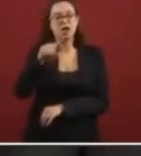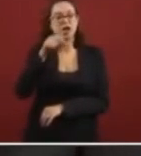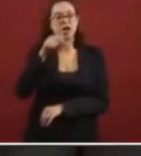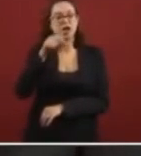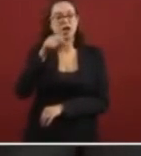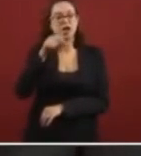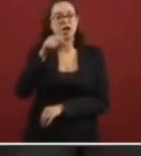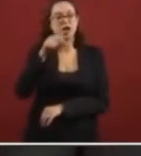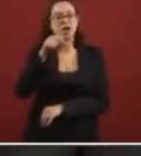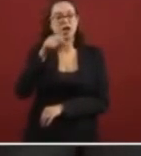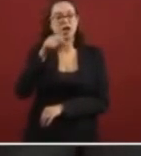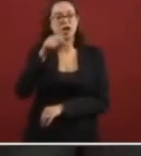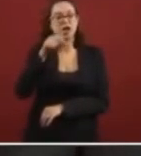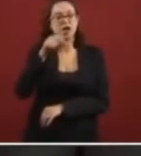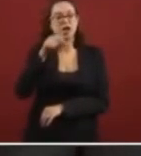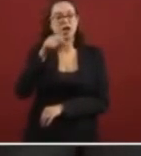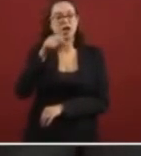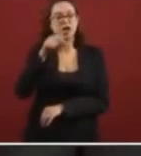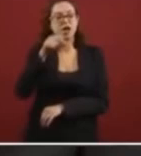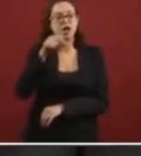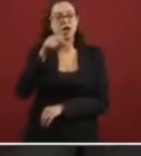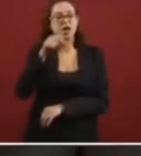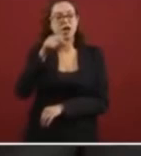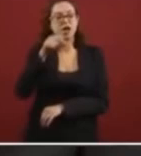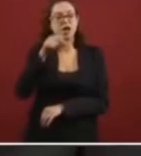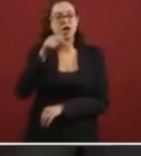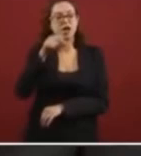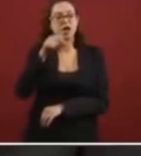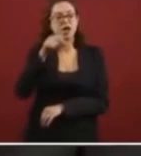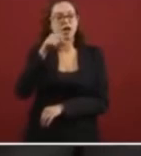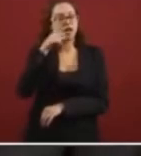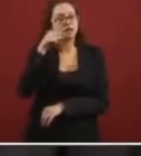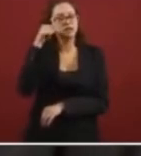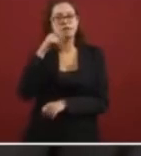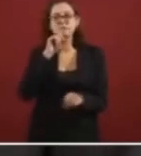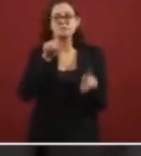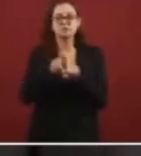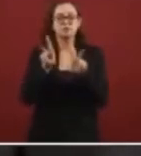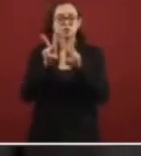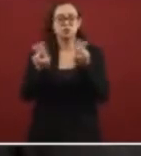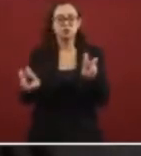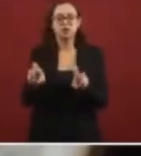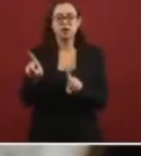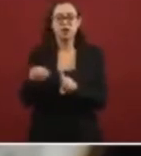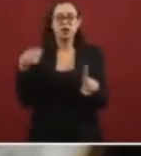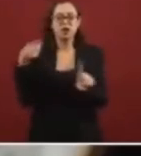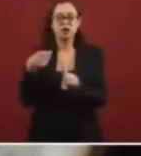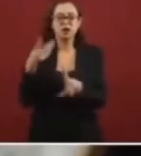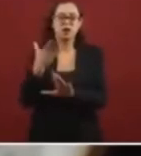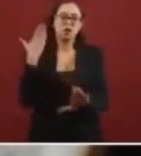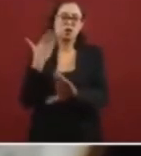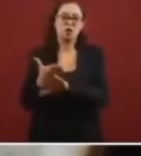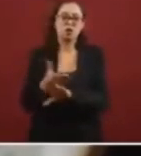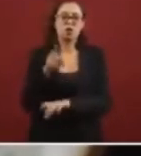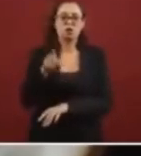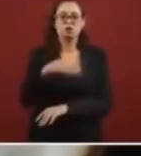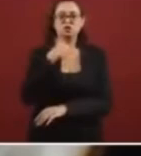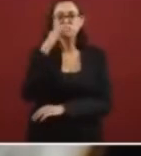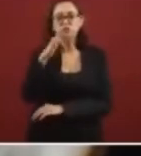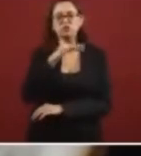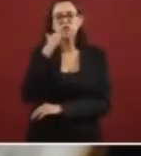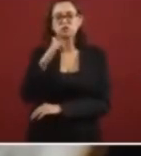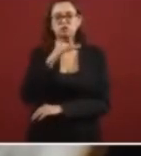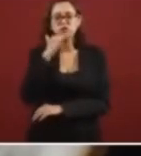tema. And I know that you referred to that matter yesterday. Que apuntan a presuntos actos de corrupción